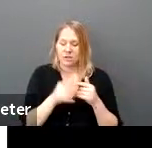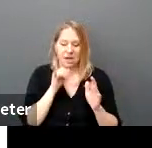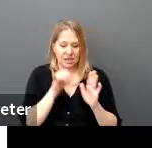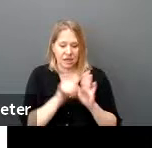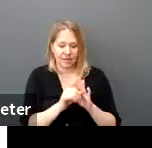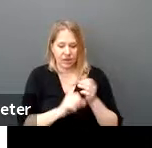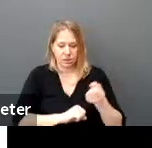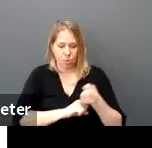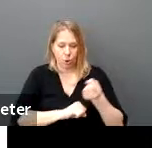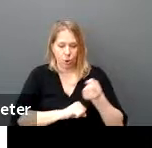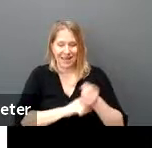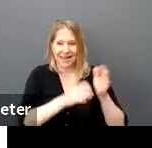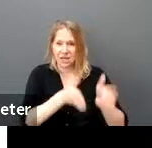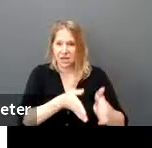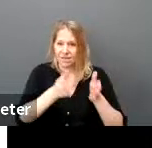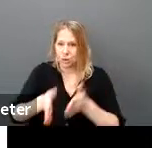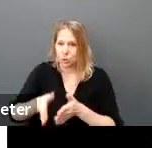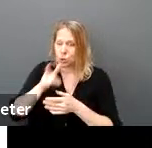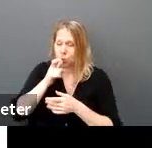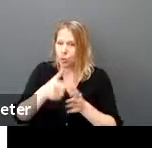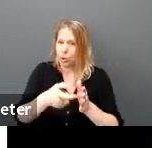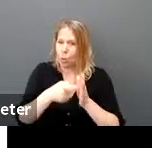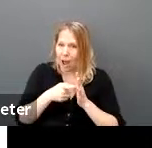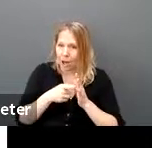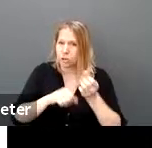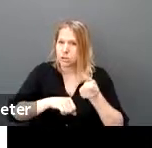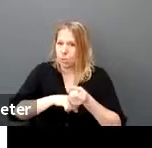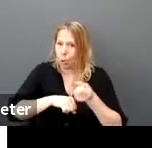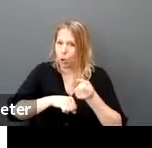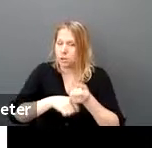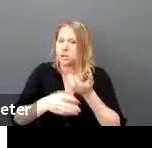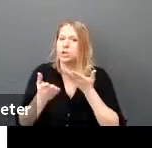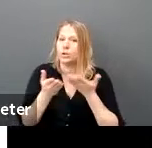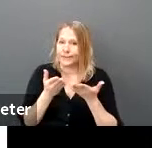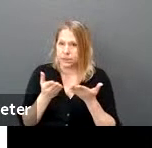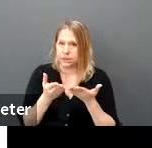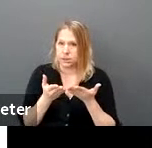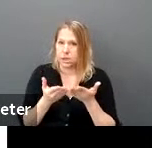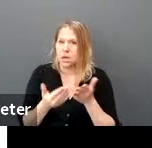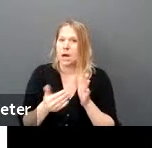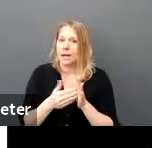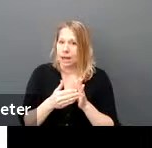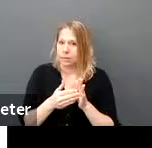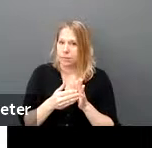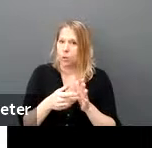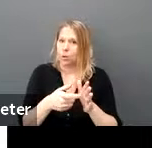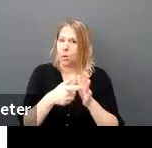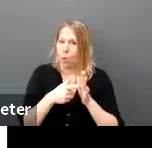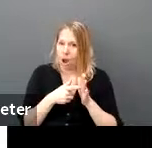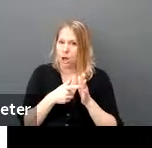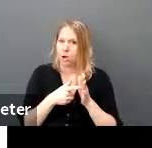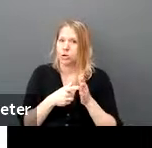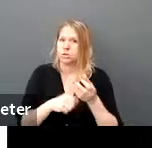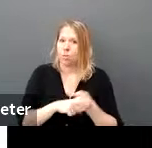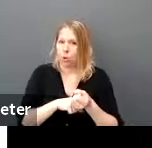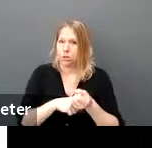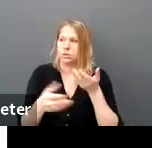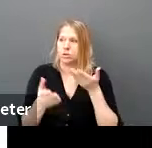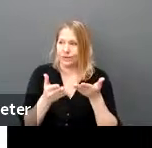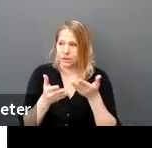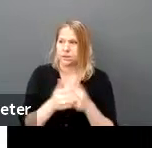and supporting for individuals who require support services. Again, who require support